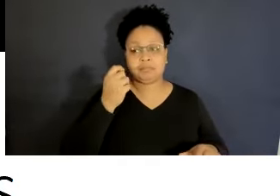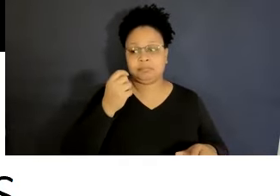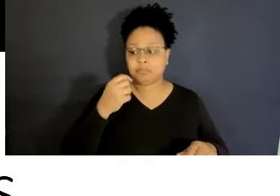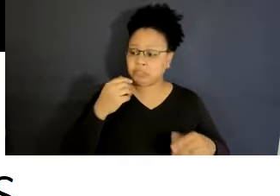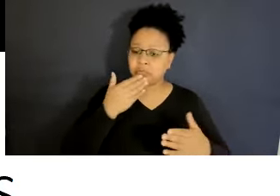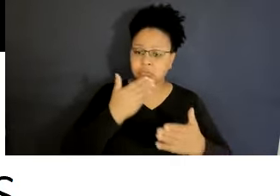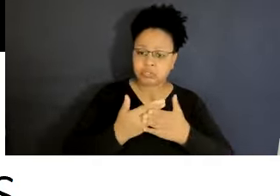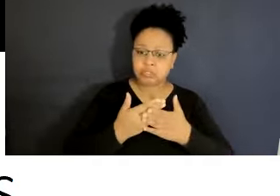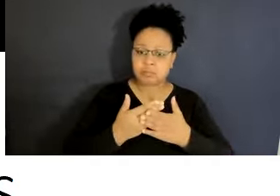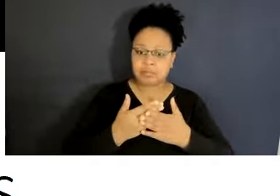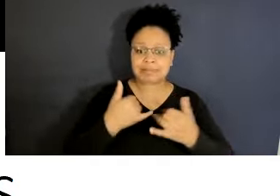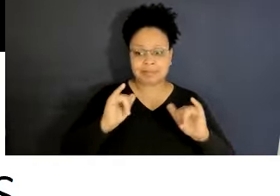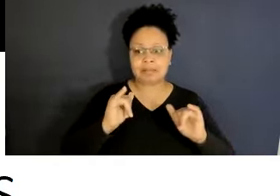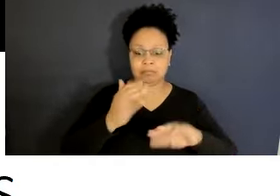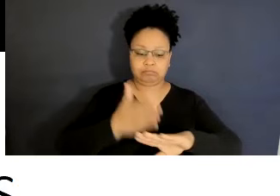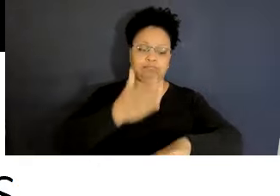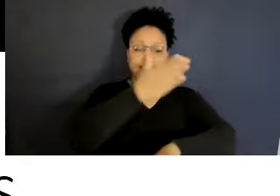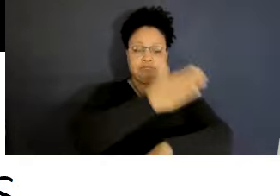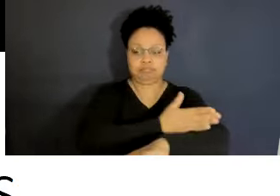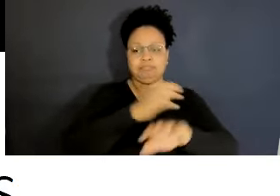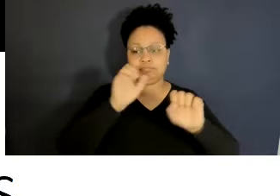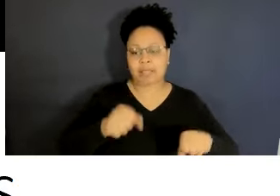Calvin, do you want to share any thoughts on that?